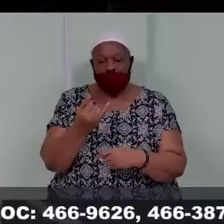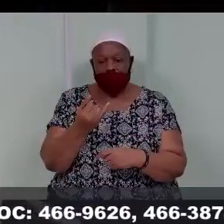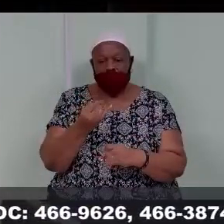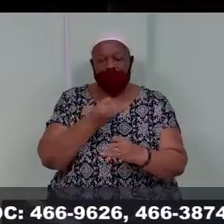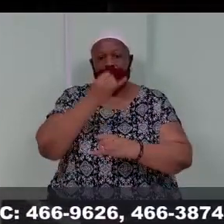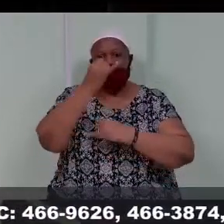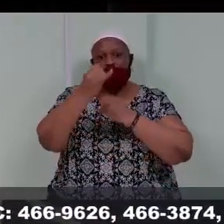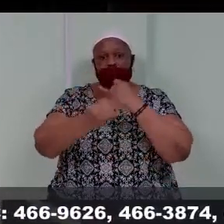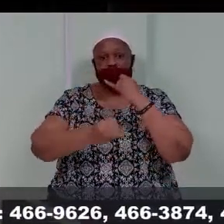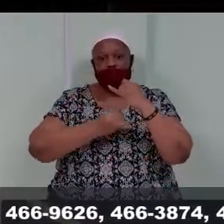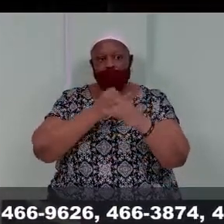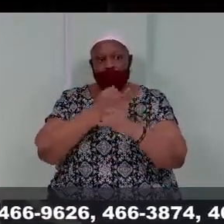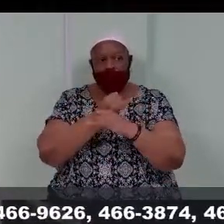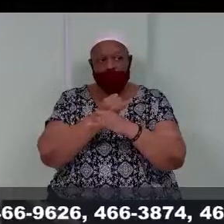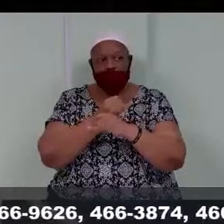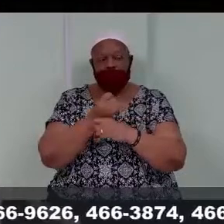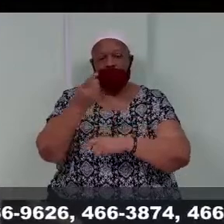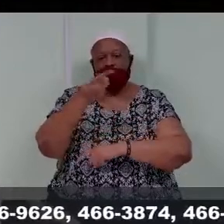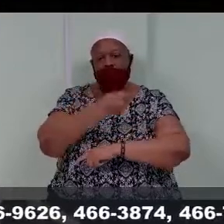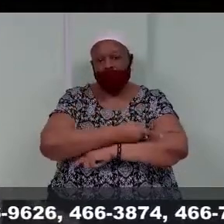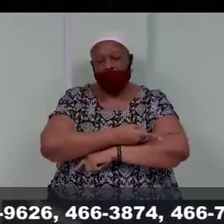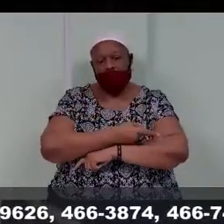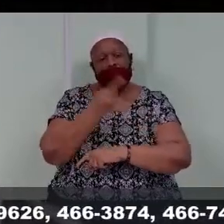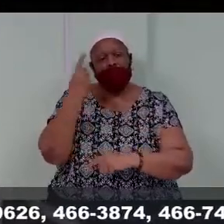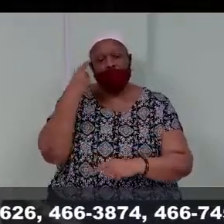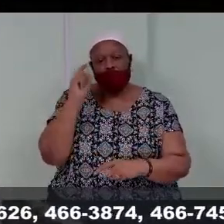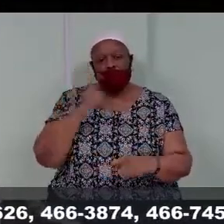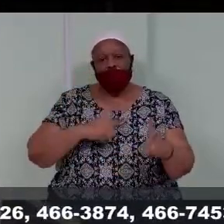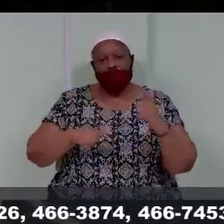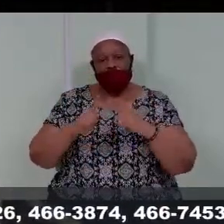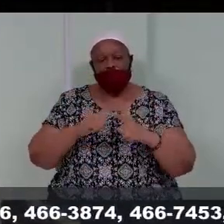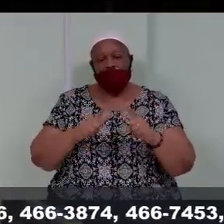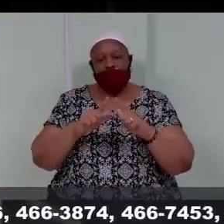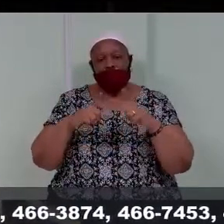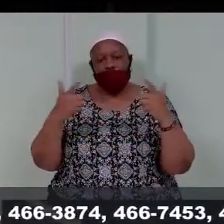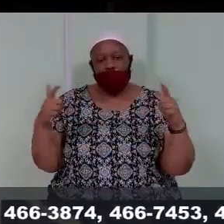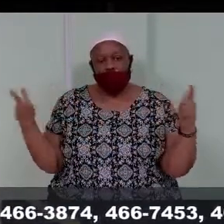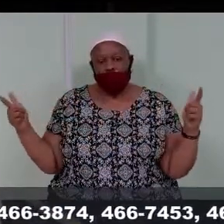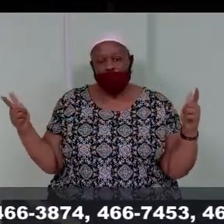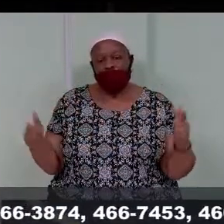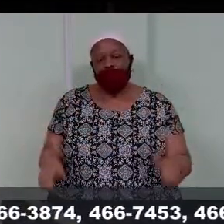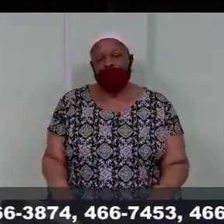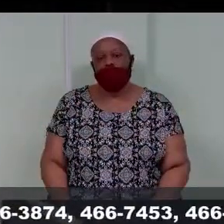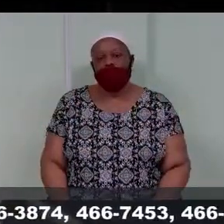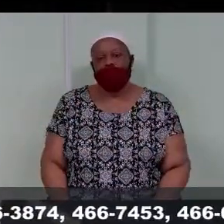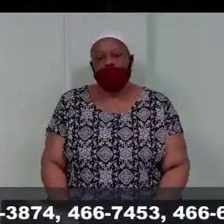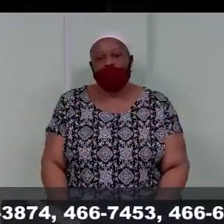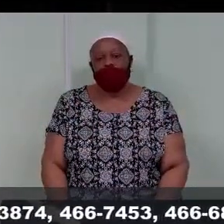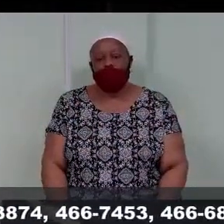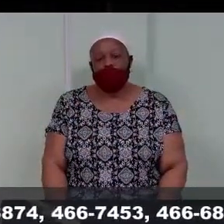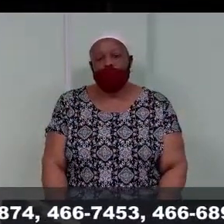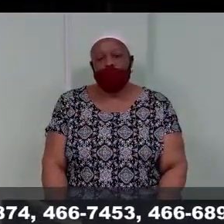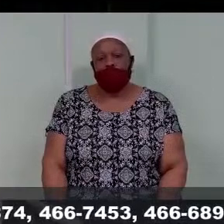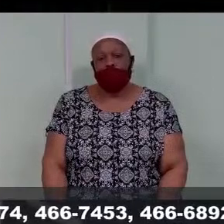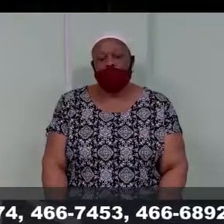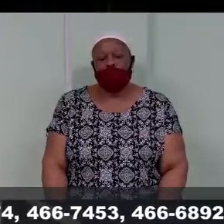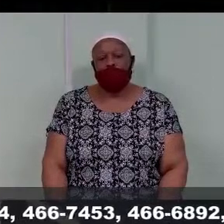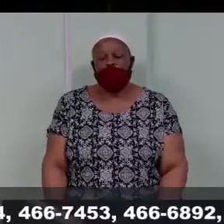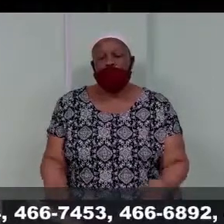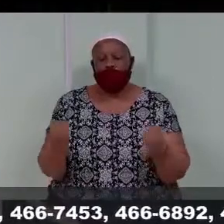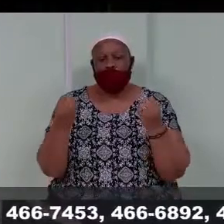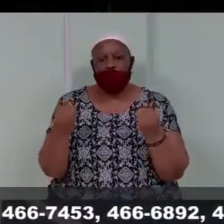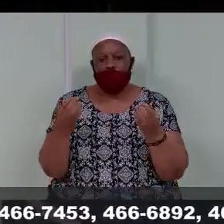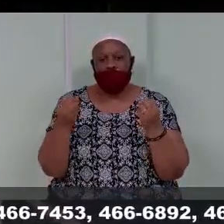Nations recognized day, International Day of Sign Languages. And